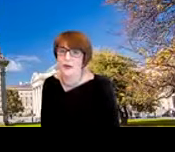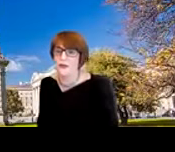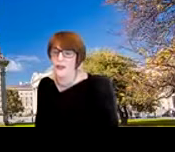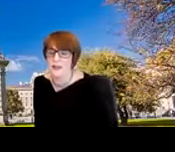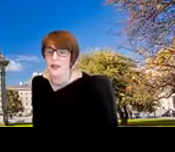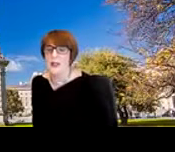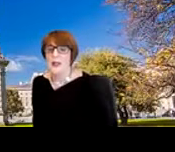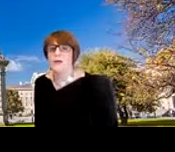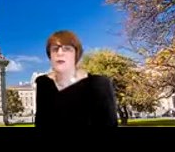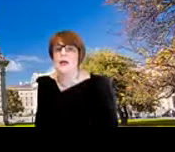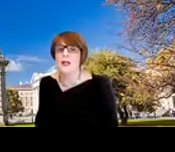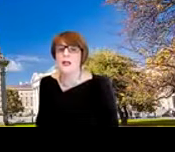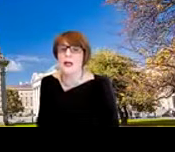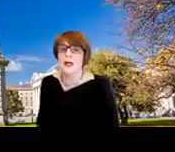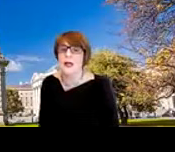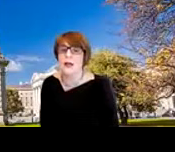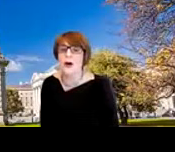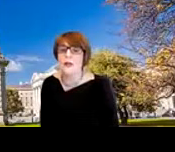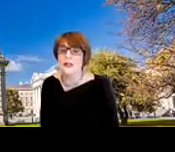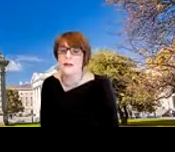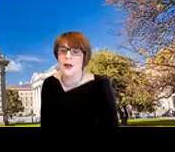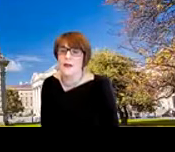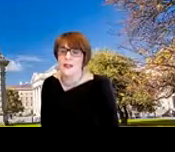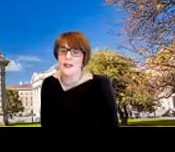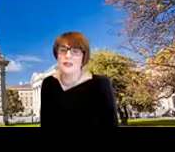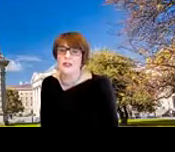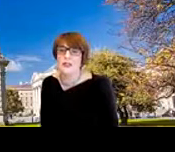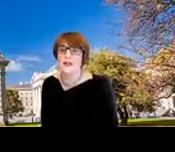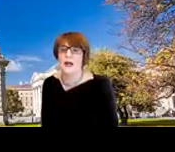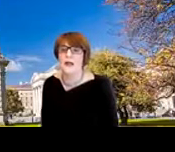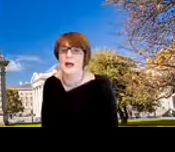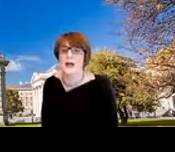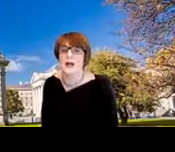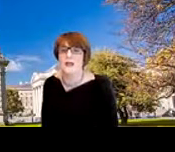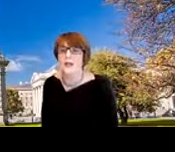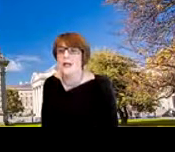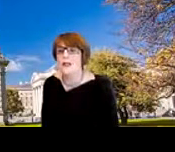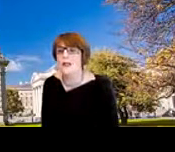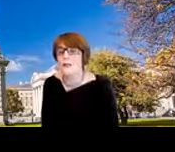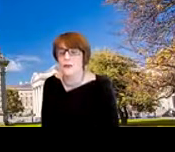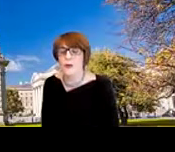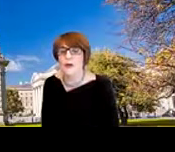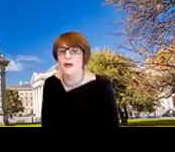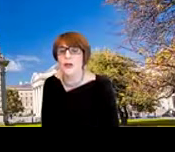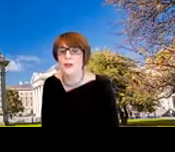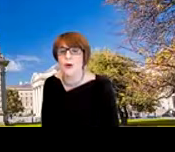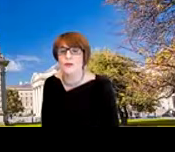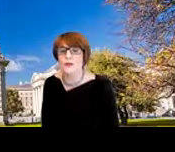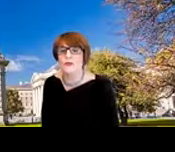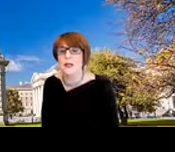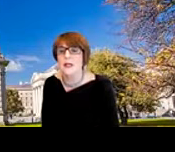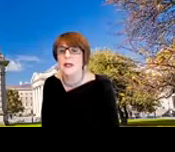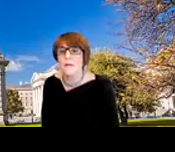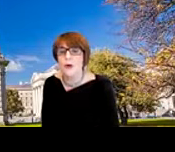behind all of this. But we had a long list of activities and we were looking at what